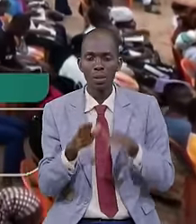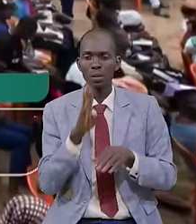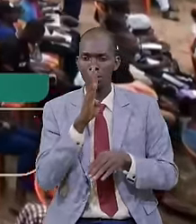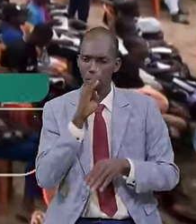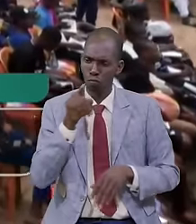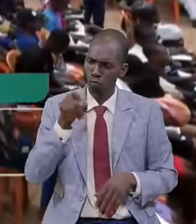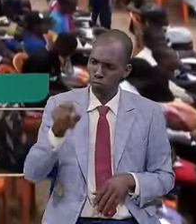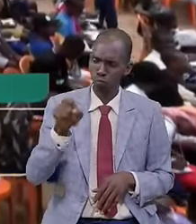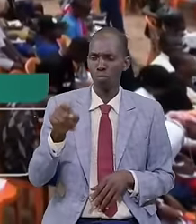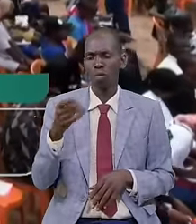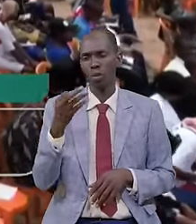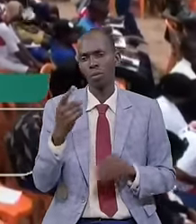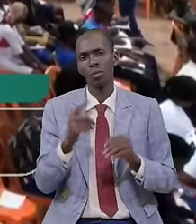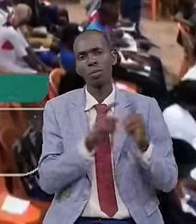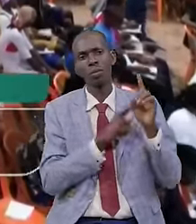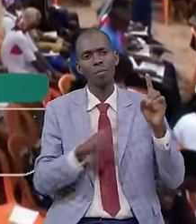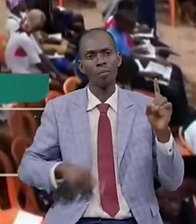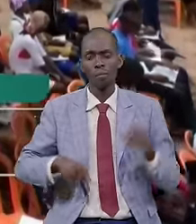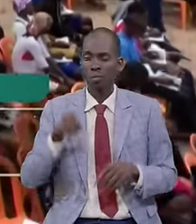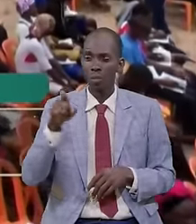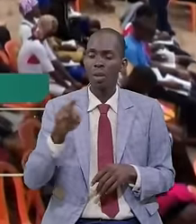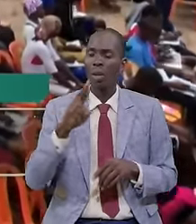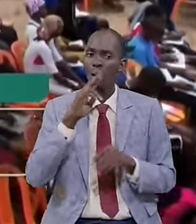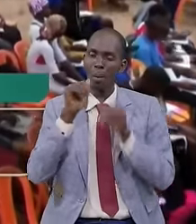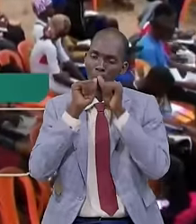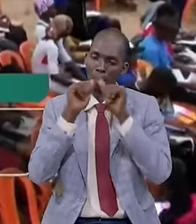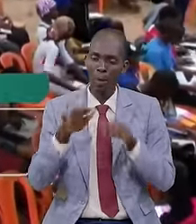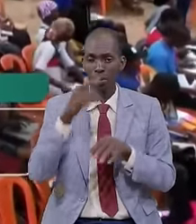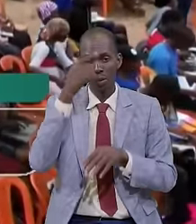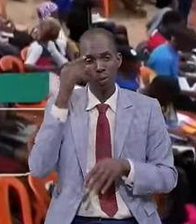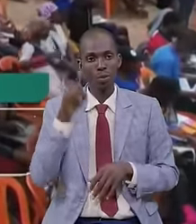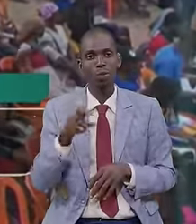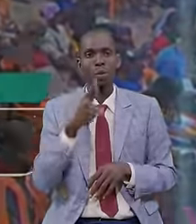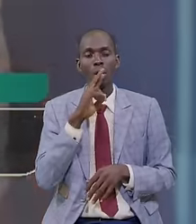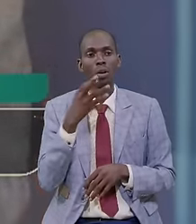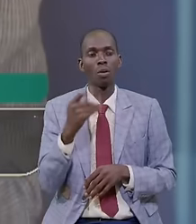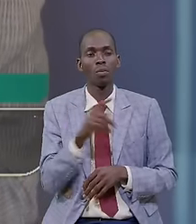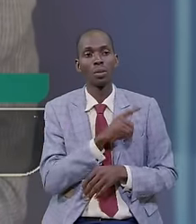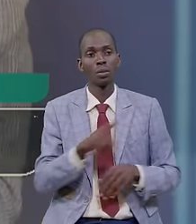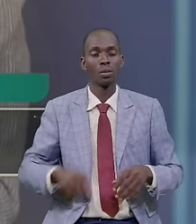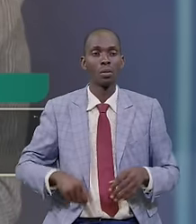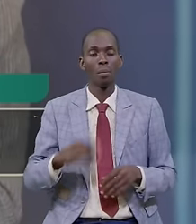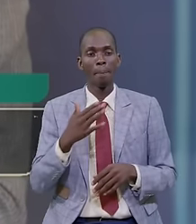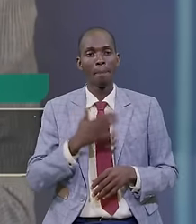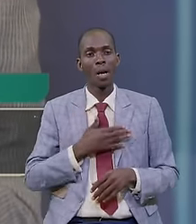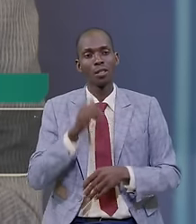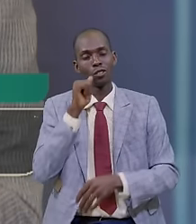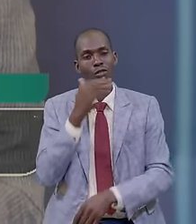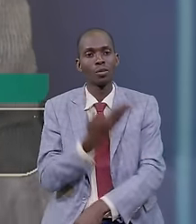Thou be blessed because you are the Lord. My daughter, he says, for